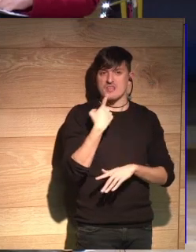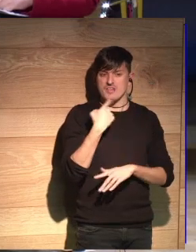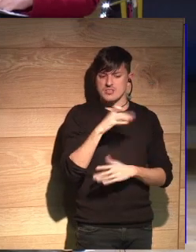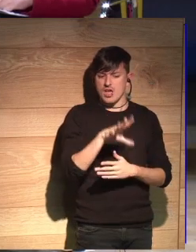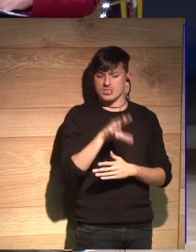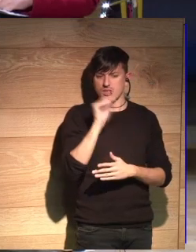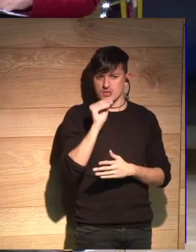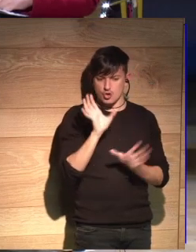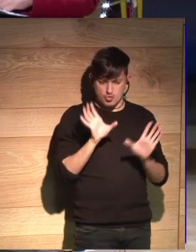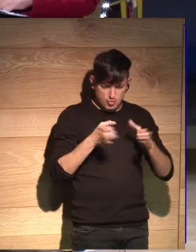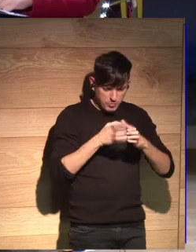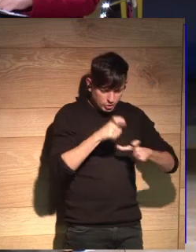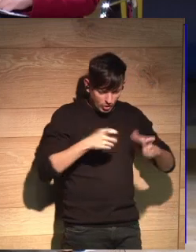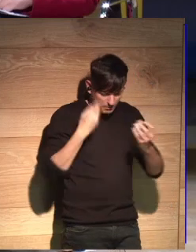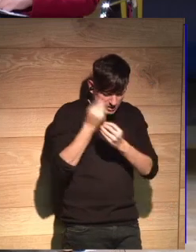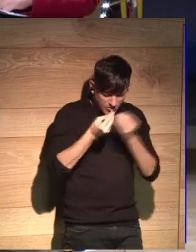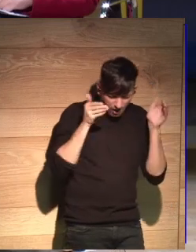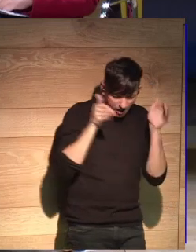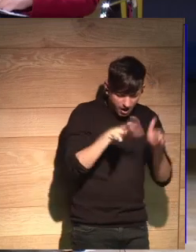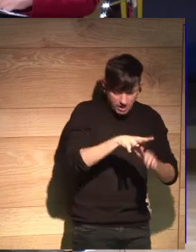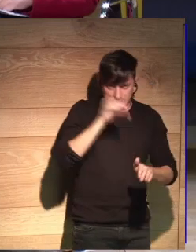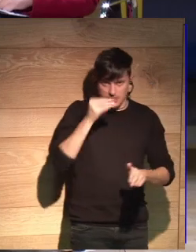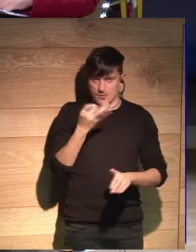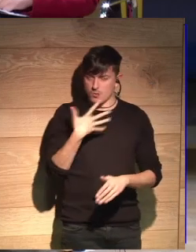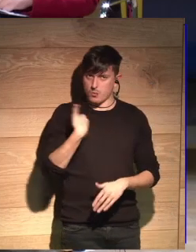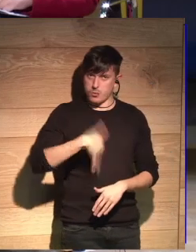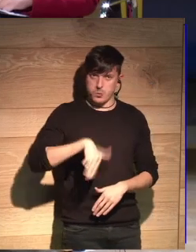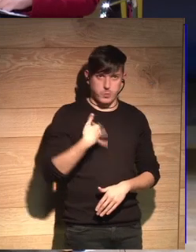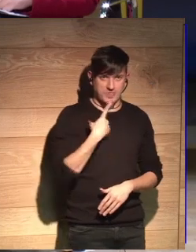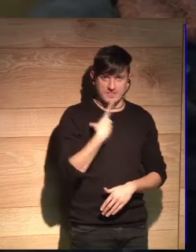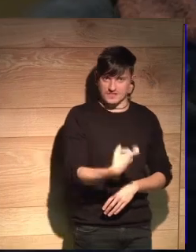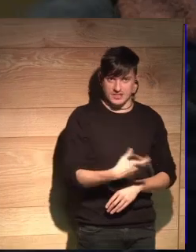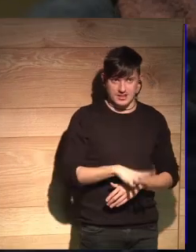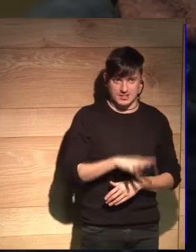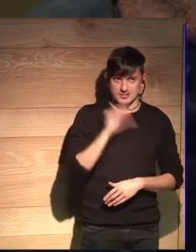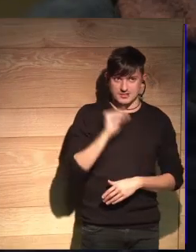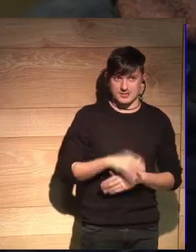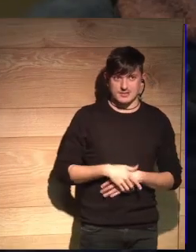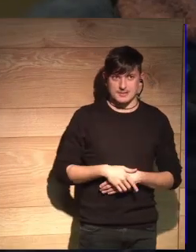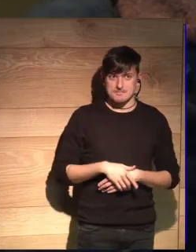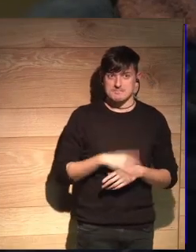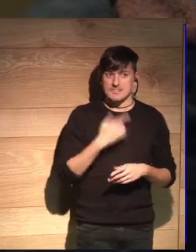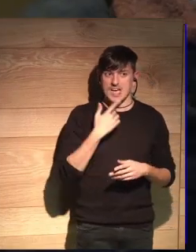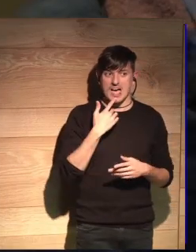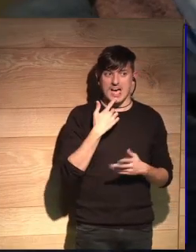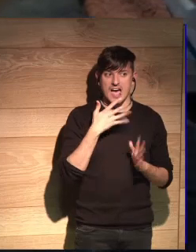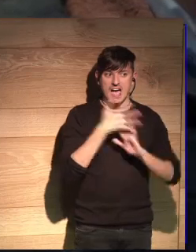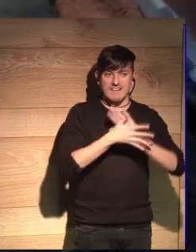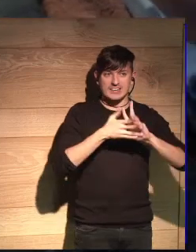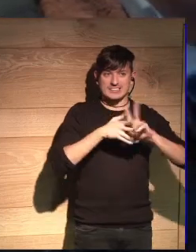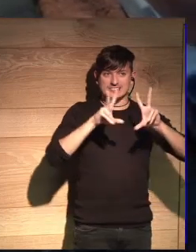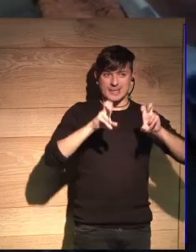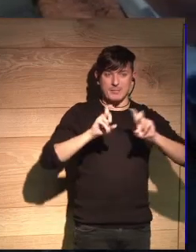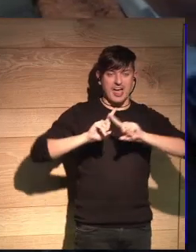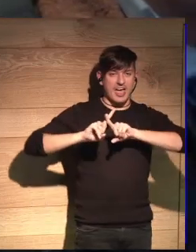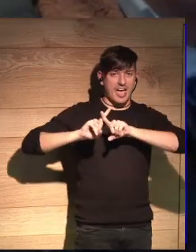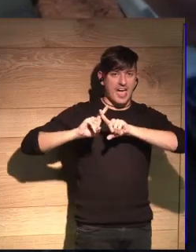to understand him, you have to study him in a group, so it's very difficult. So he was saying that